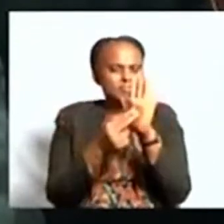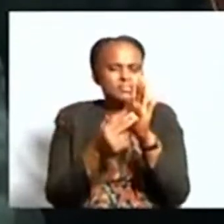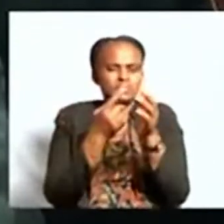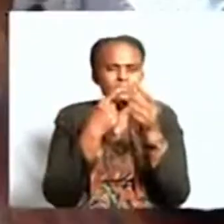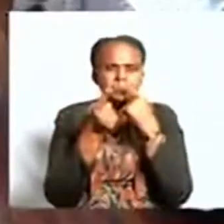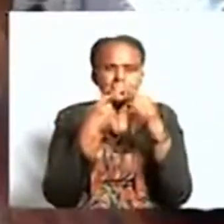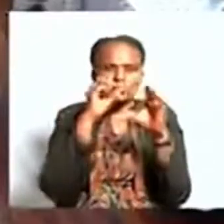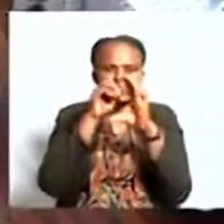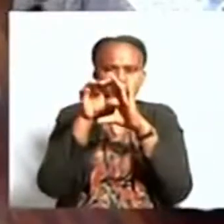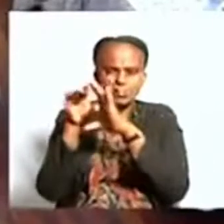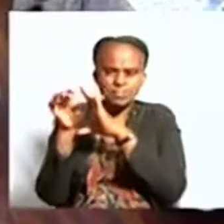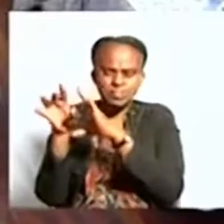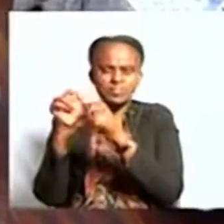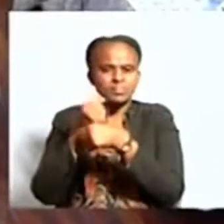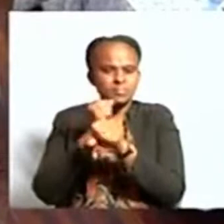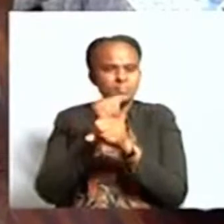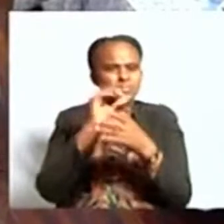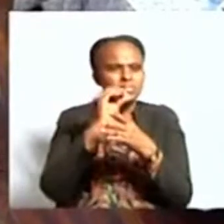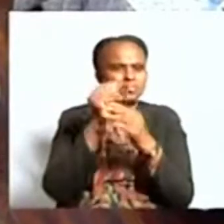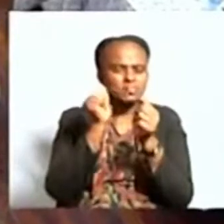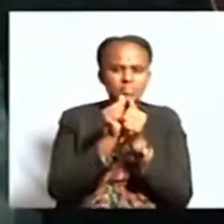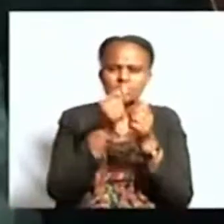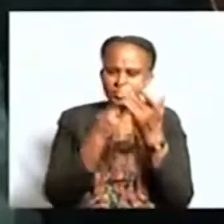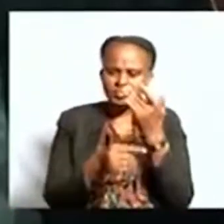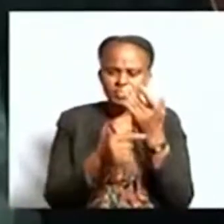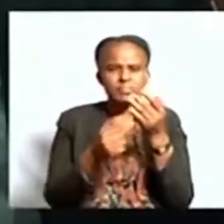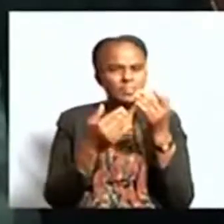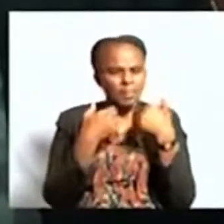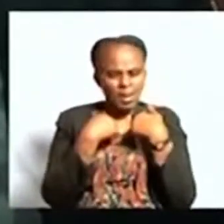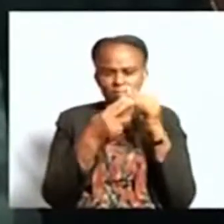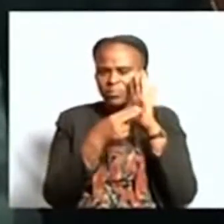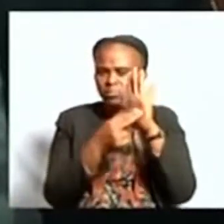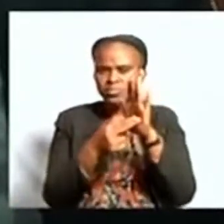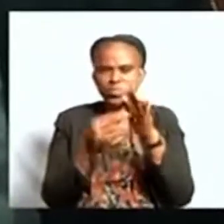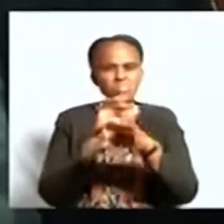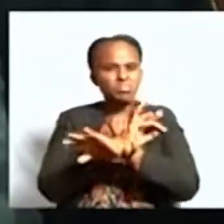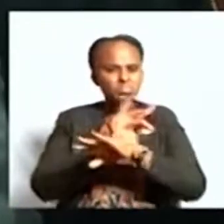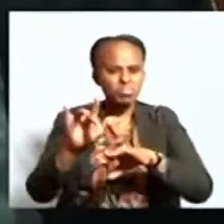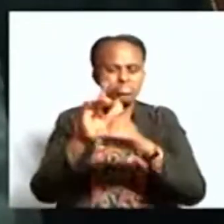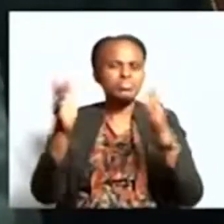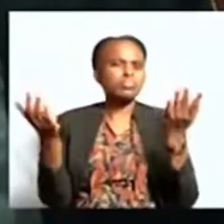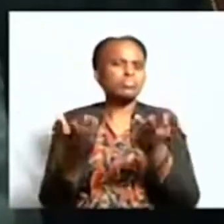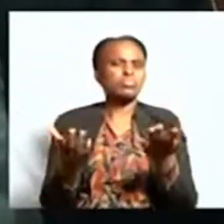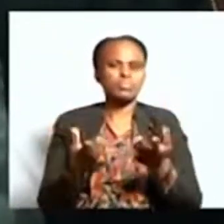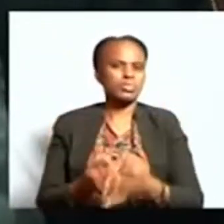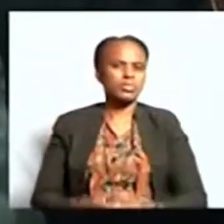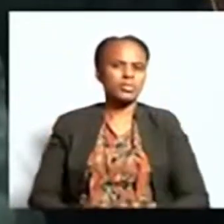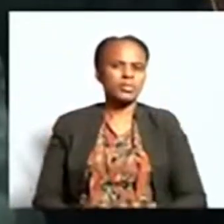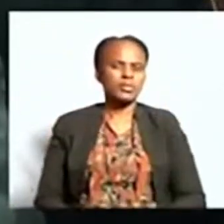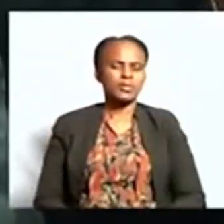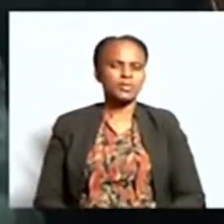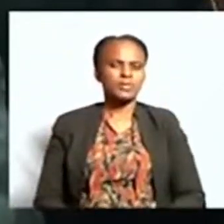of deposits being made or with whatever. There is no statement showing that you were deducting from someone.